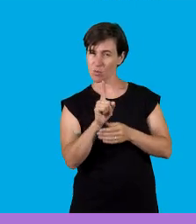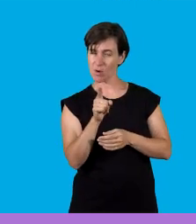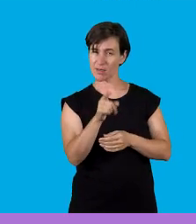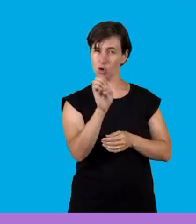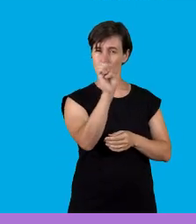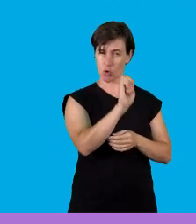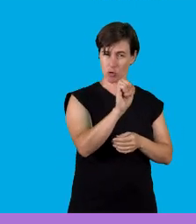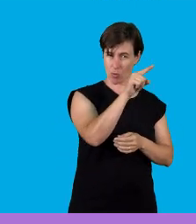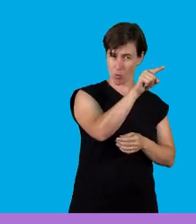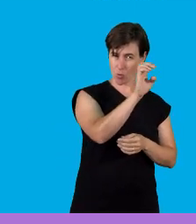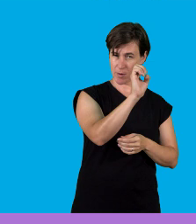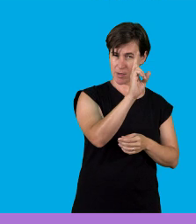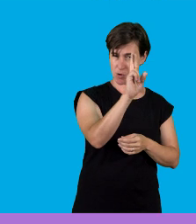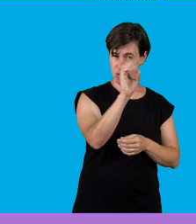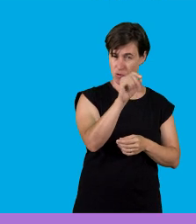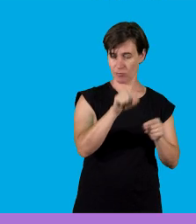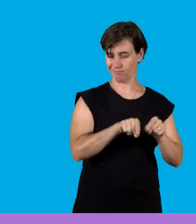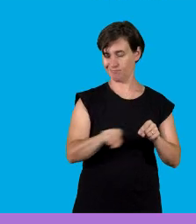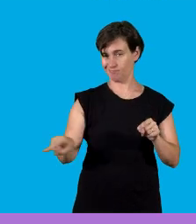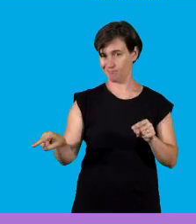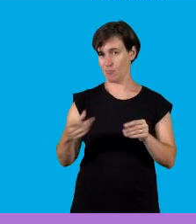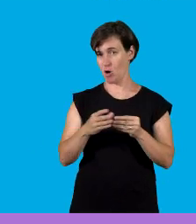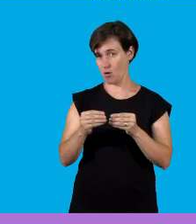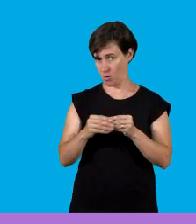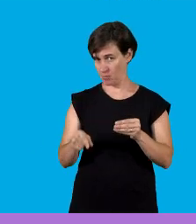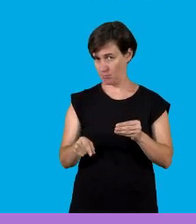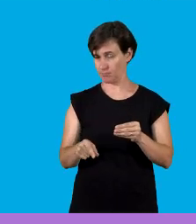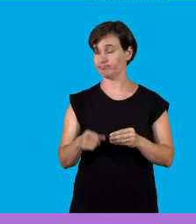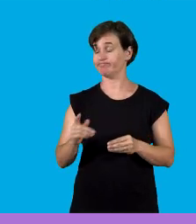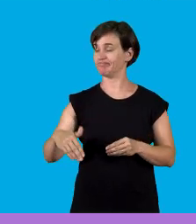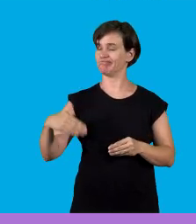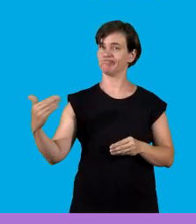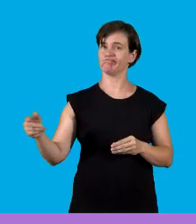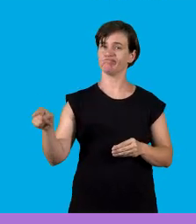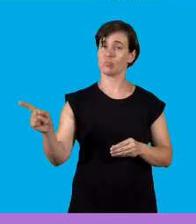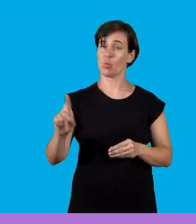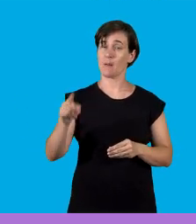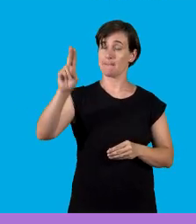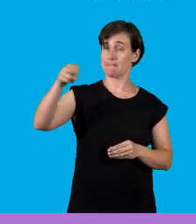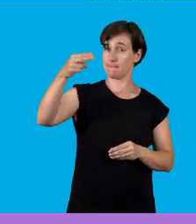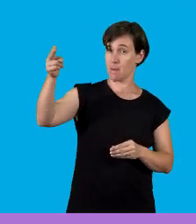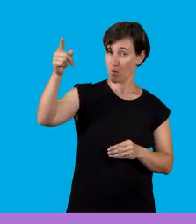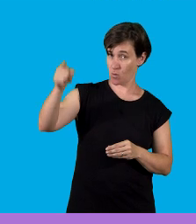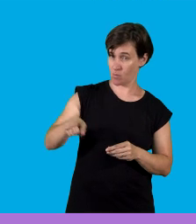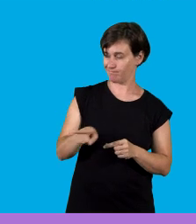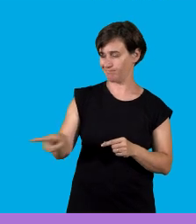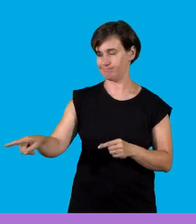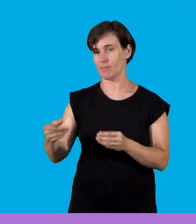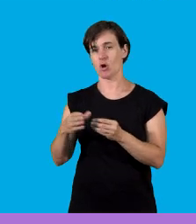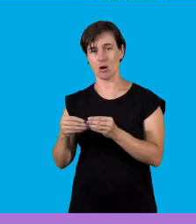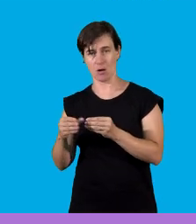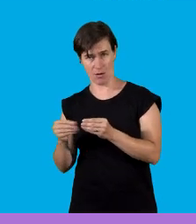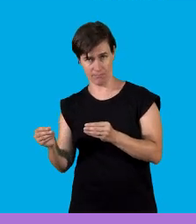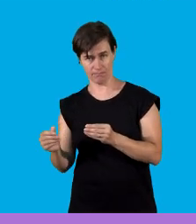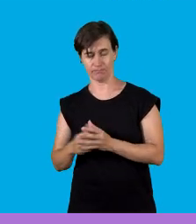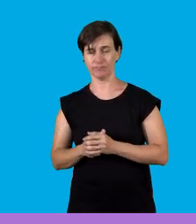convert between euros and US dollars. We agree. Looking at the graph on the right-hand side here, I can convert between